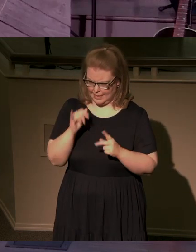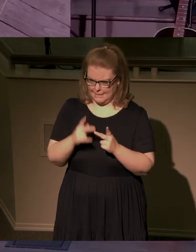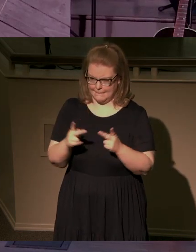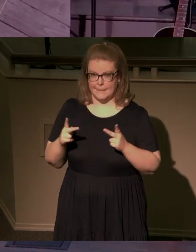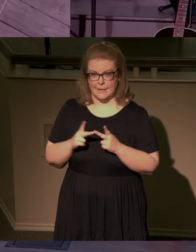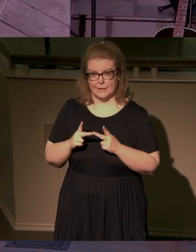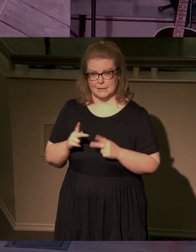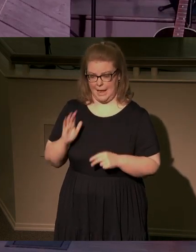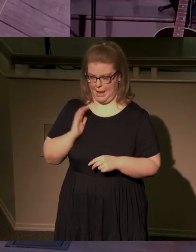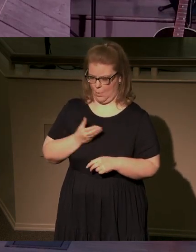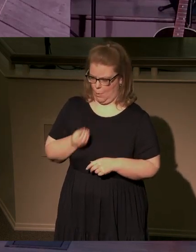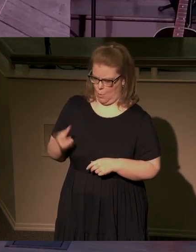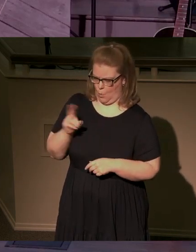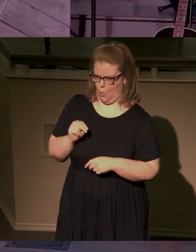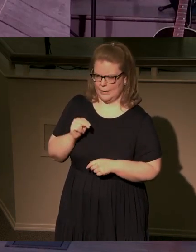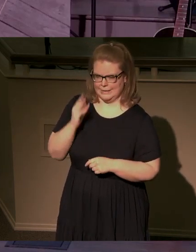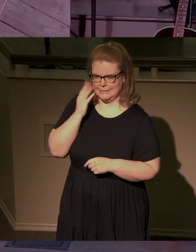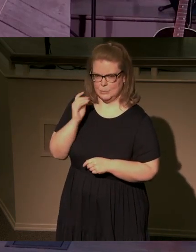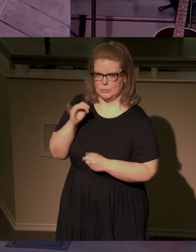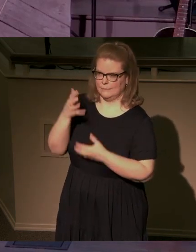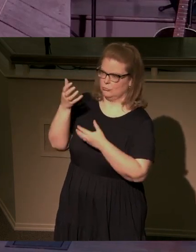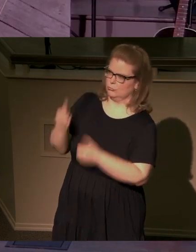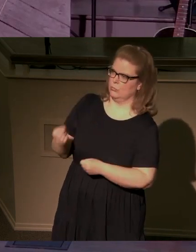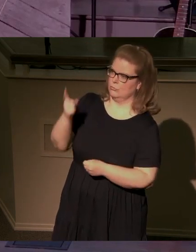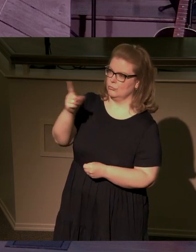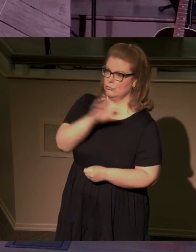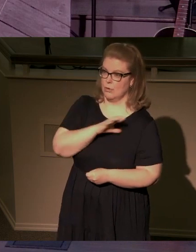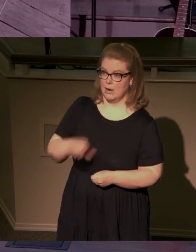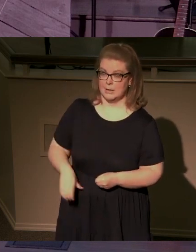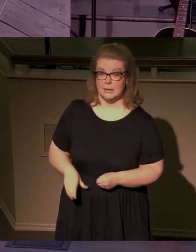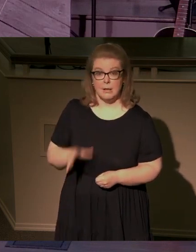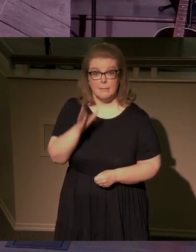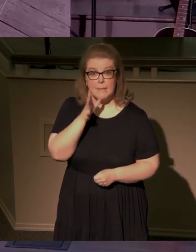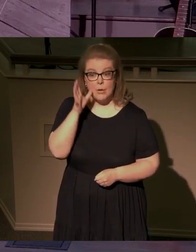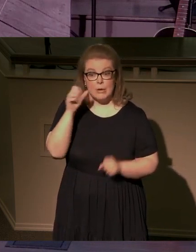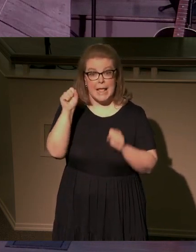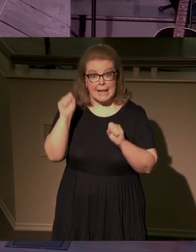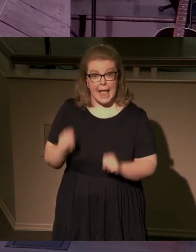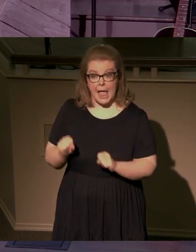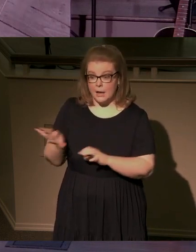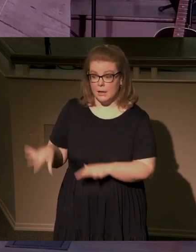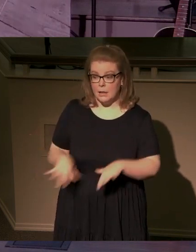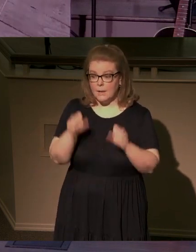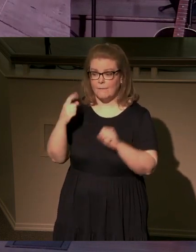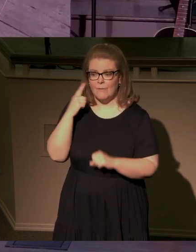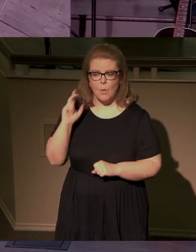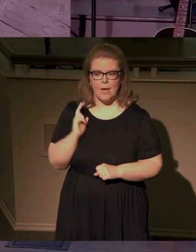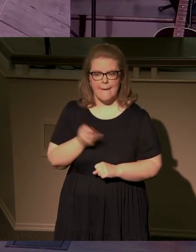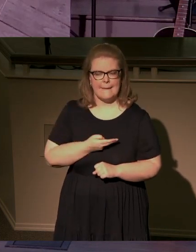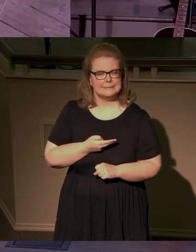trusted Christ, and our parents could not do it for us. So at the most, what we